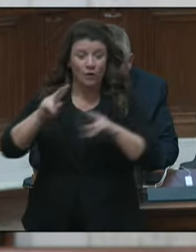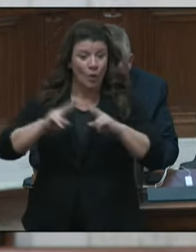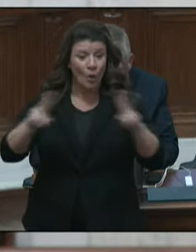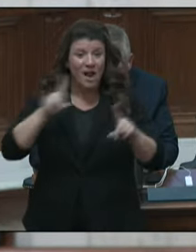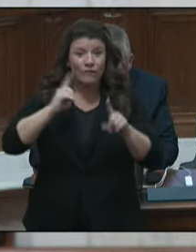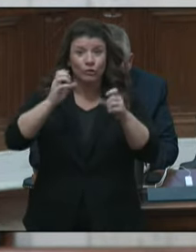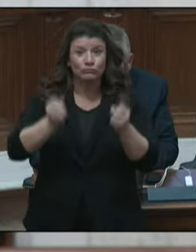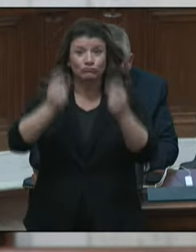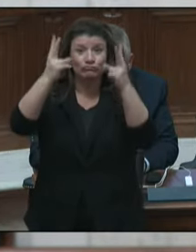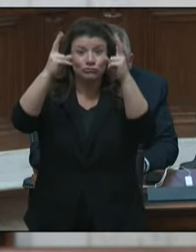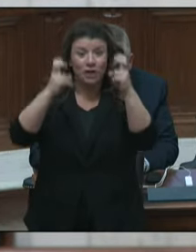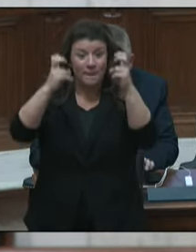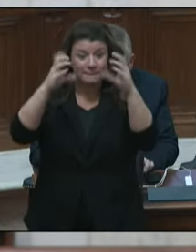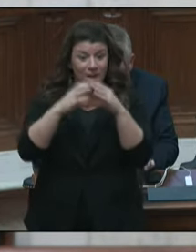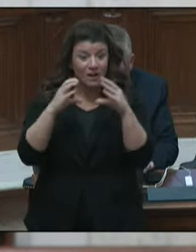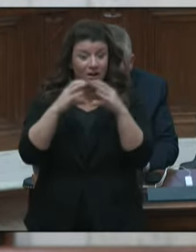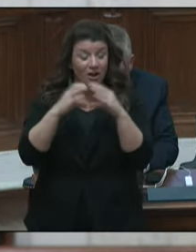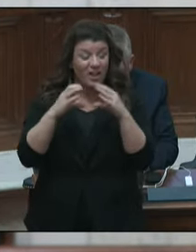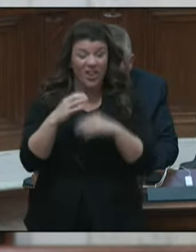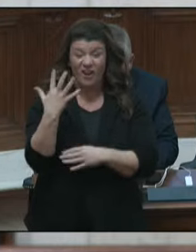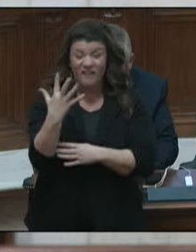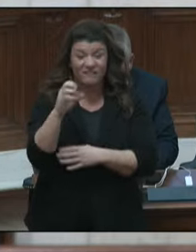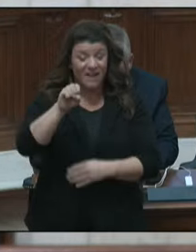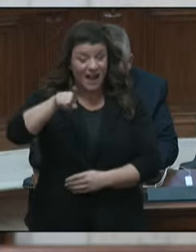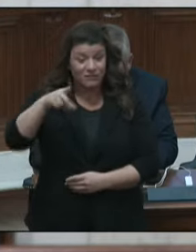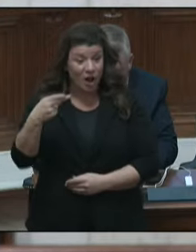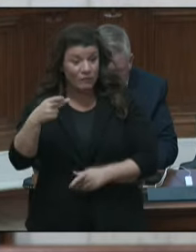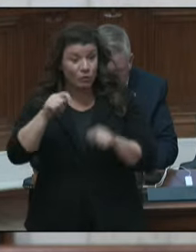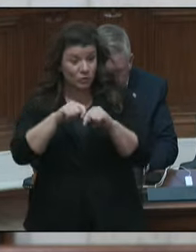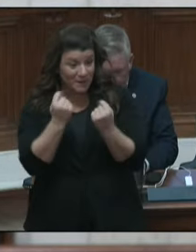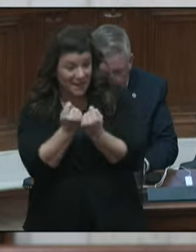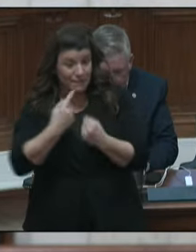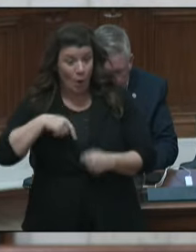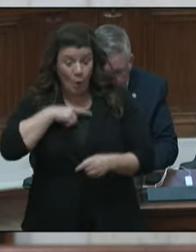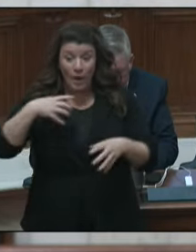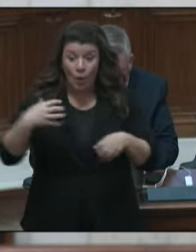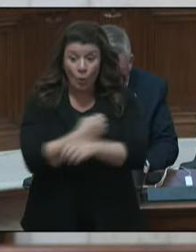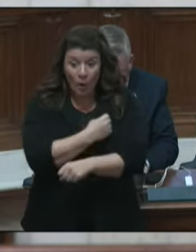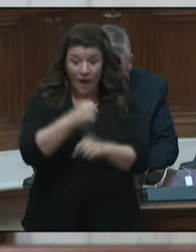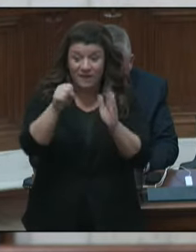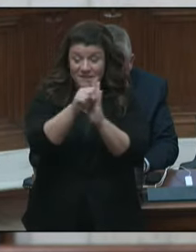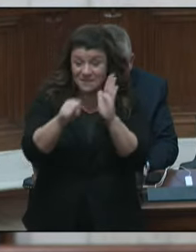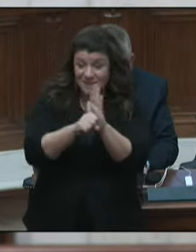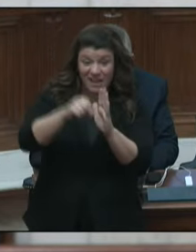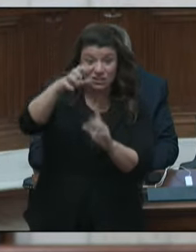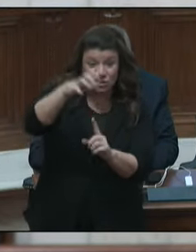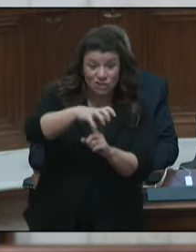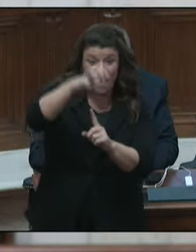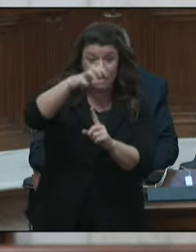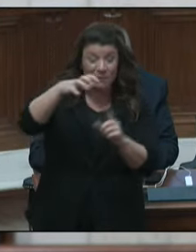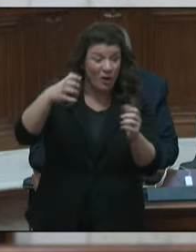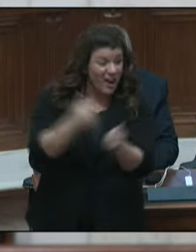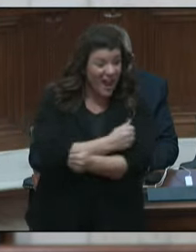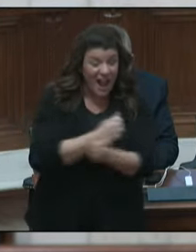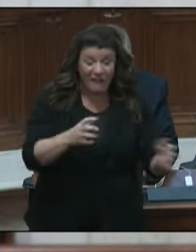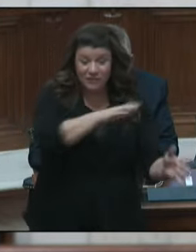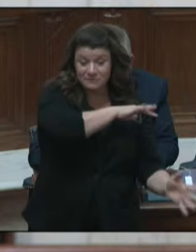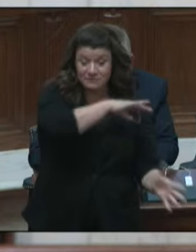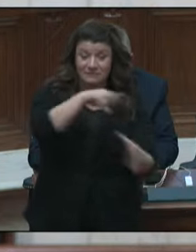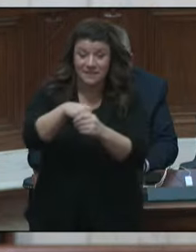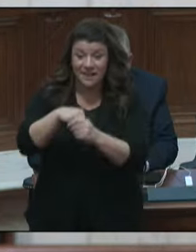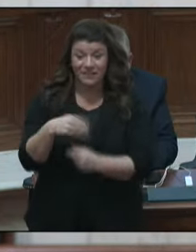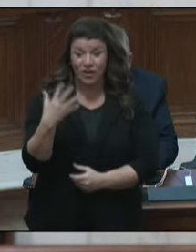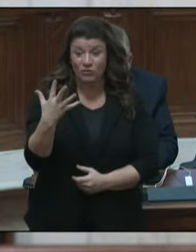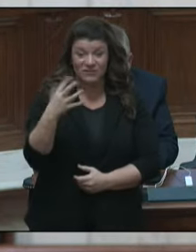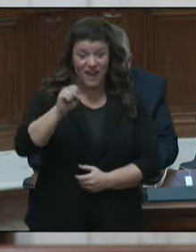5 sophomores on the team, and we ended up winning the state championship. But with all that being said, those 5